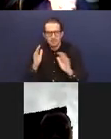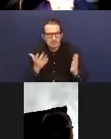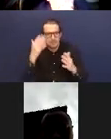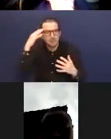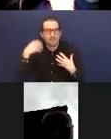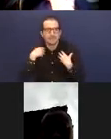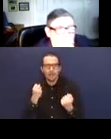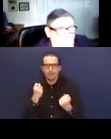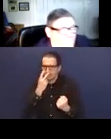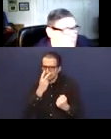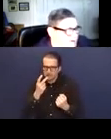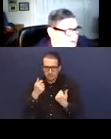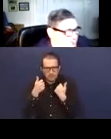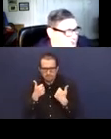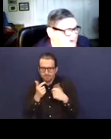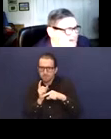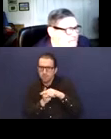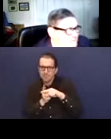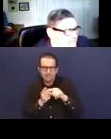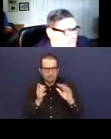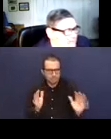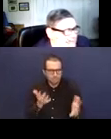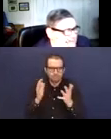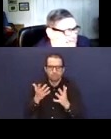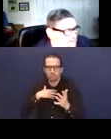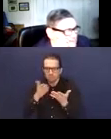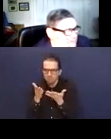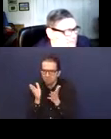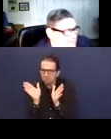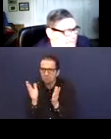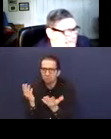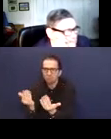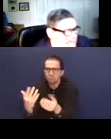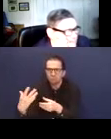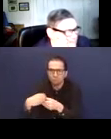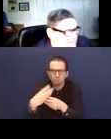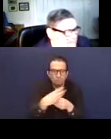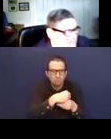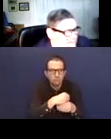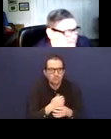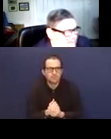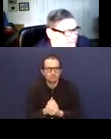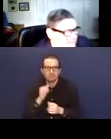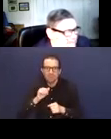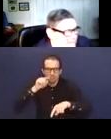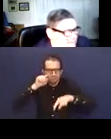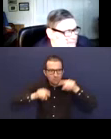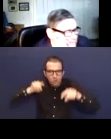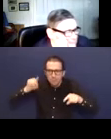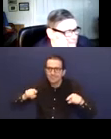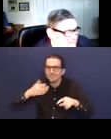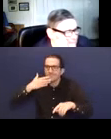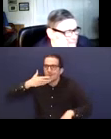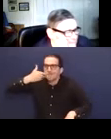have seen demonstrable benefits, including access to a wider talent pool, more diverse ways of thinking and innovating,